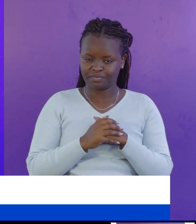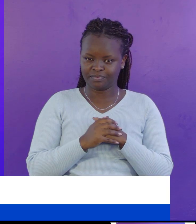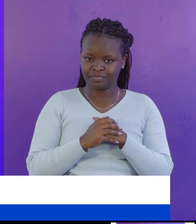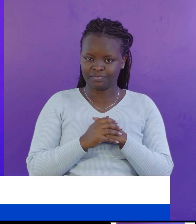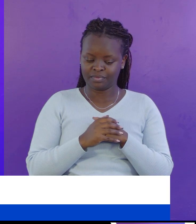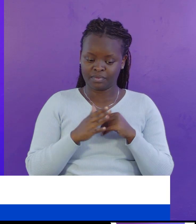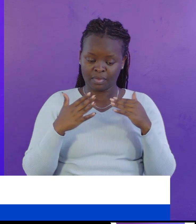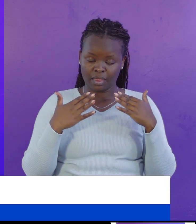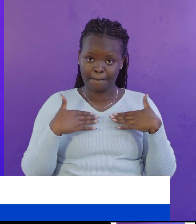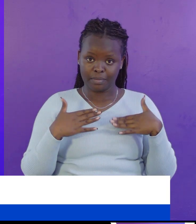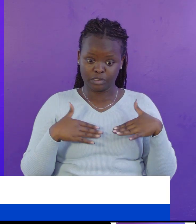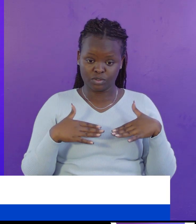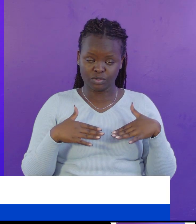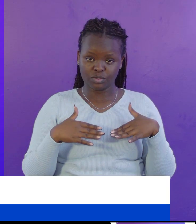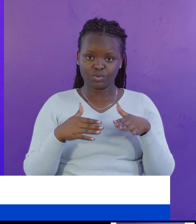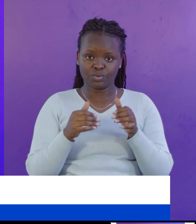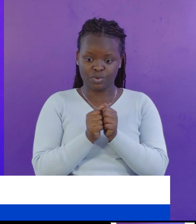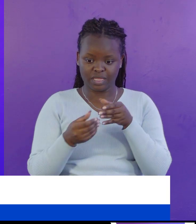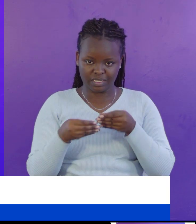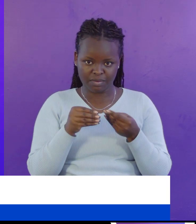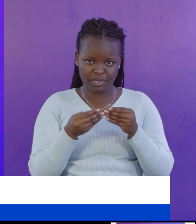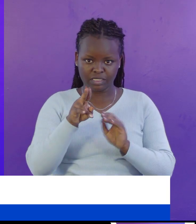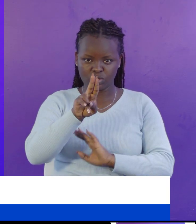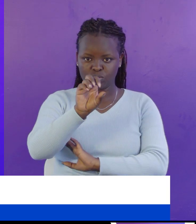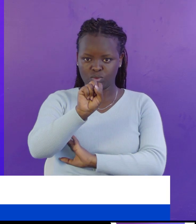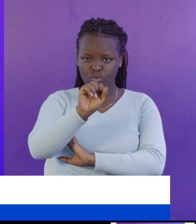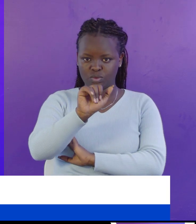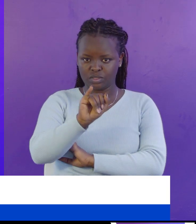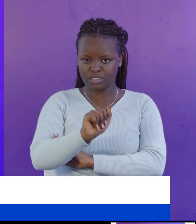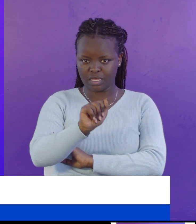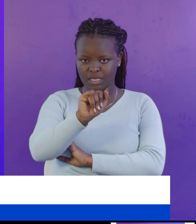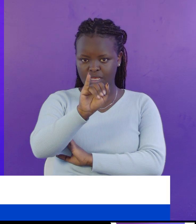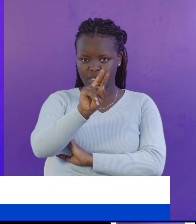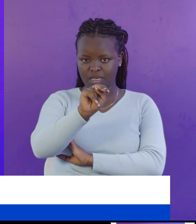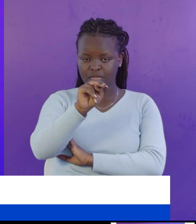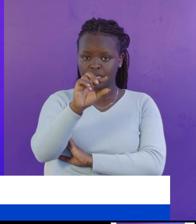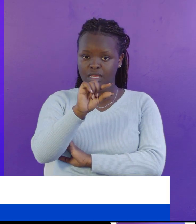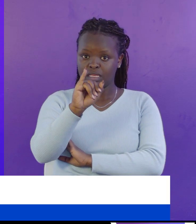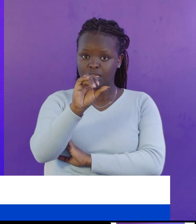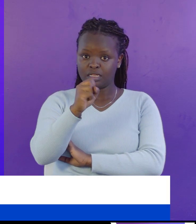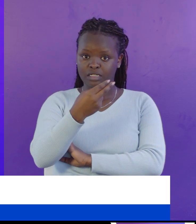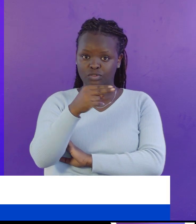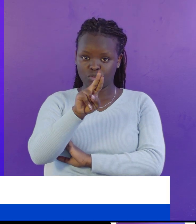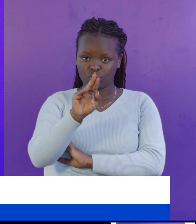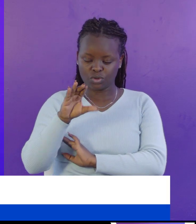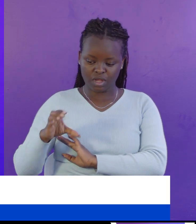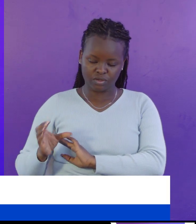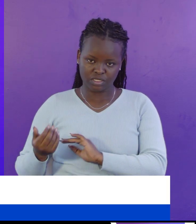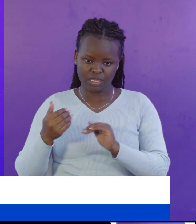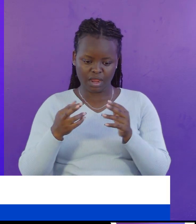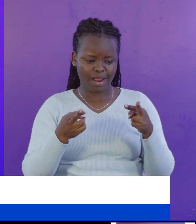persons with disabilities in Uasin Gishu County are set to receive a major boost in mobility and support